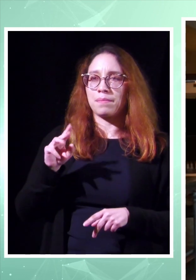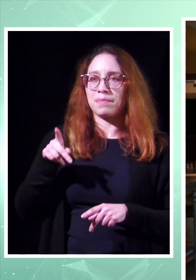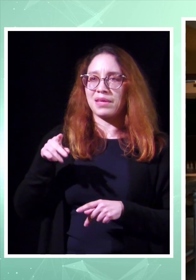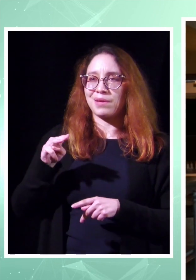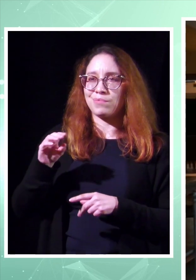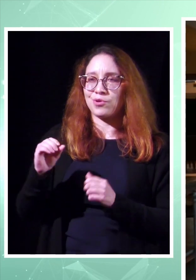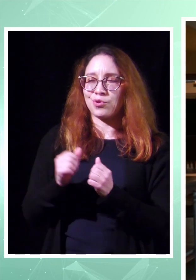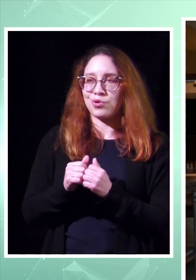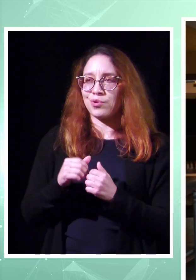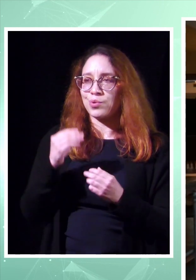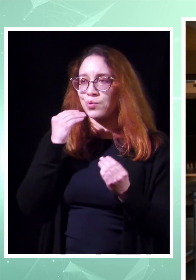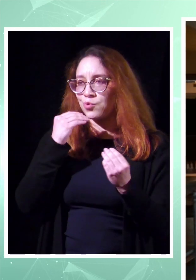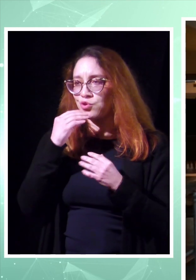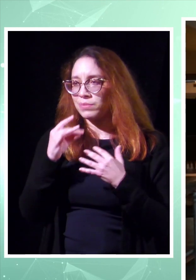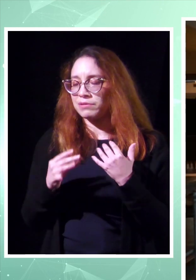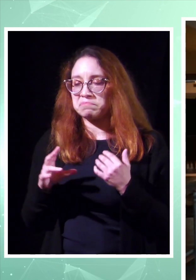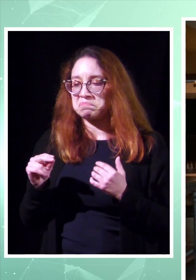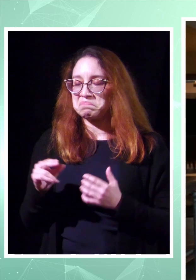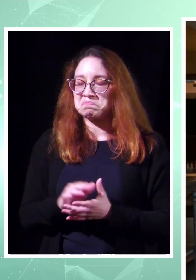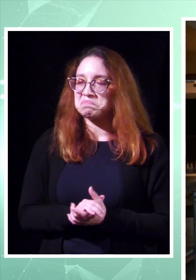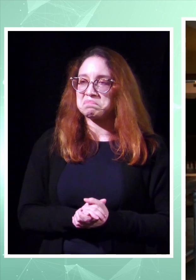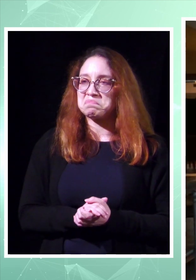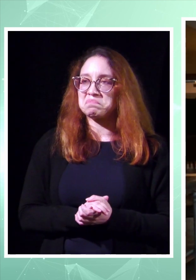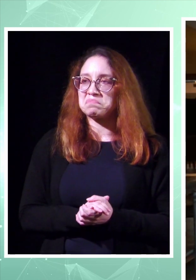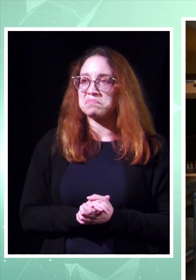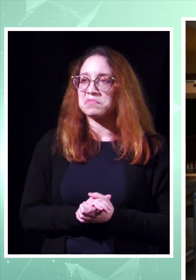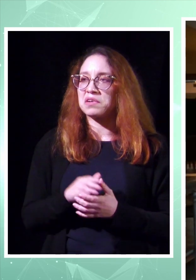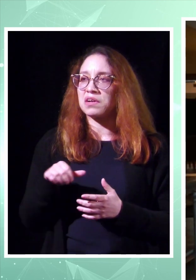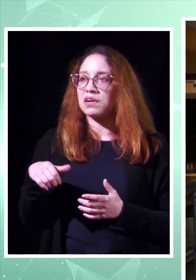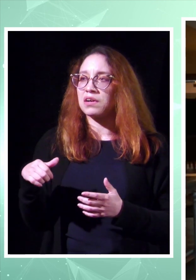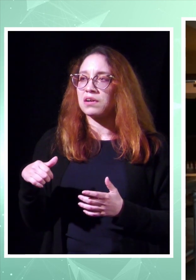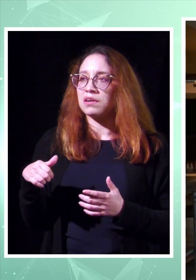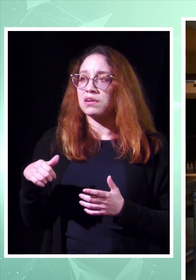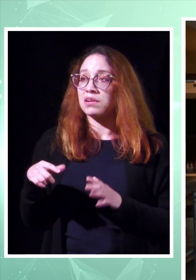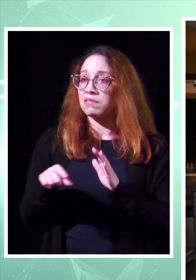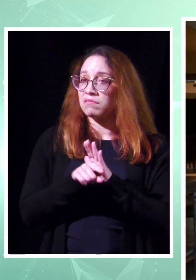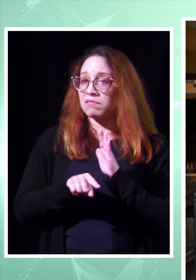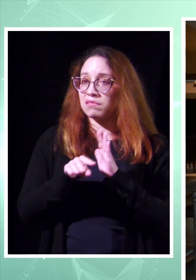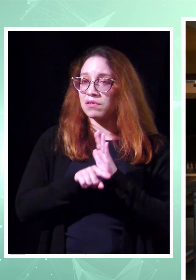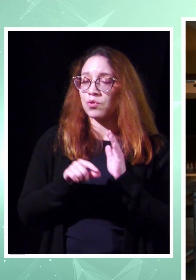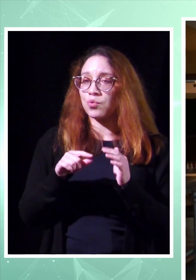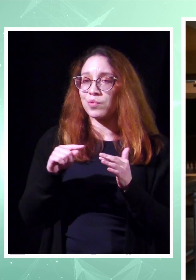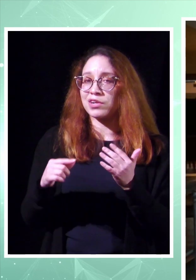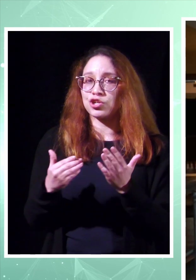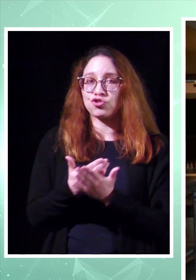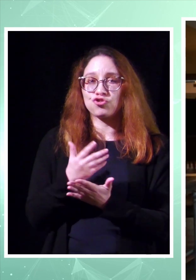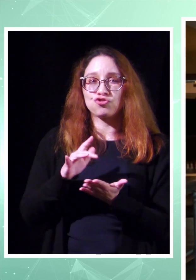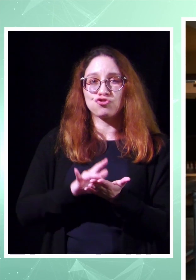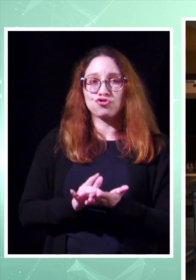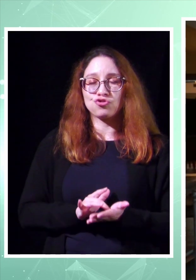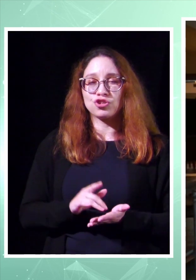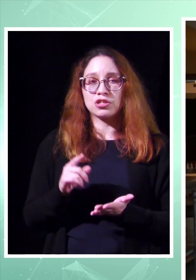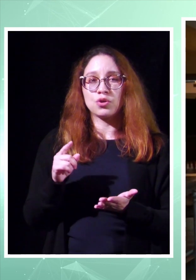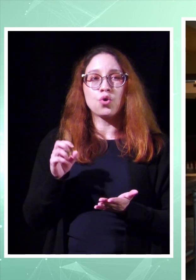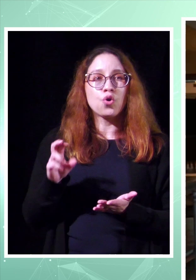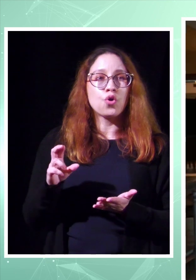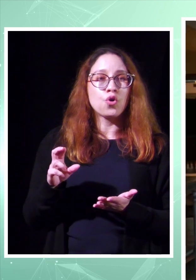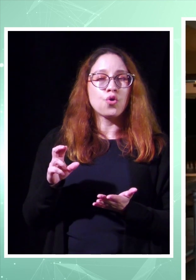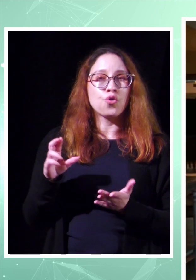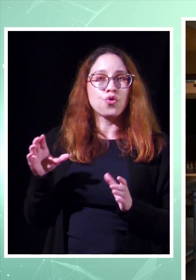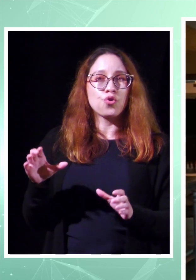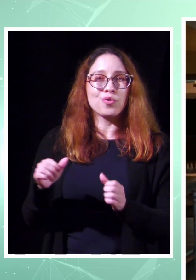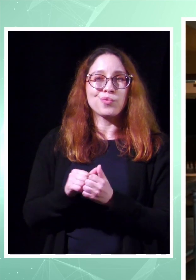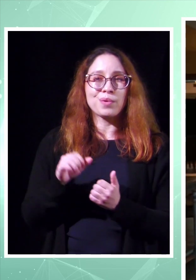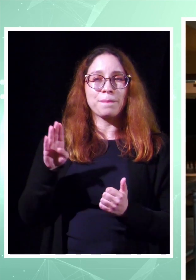with the new treatment options, not at all. Is there any downside to any of the new treatment options or what you're doing